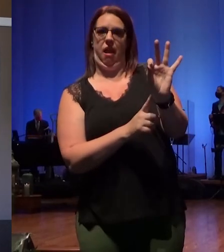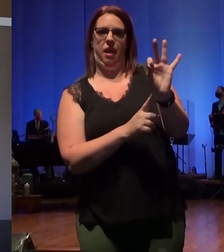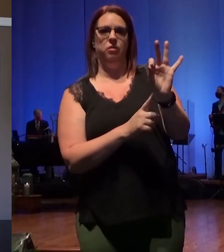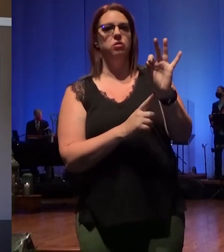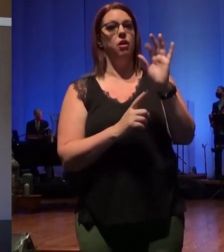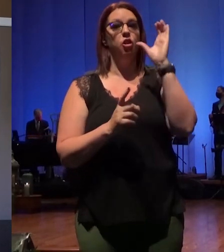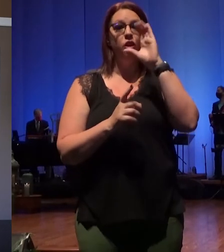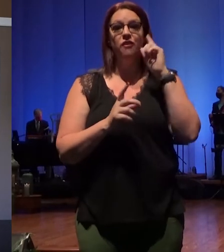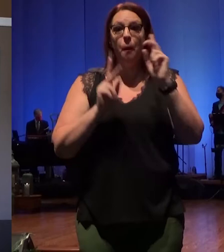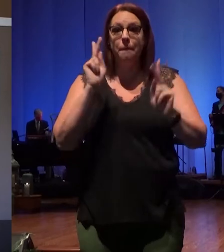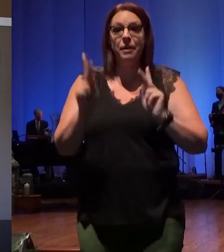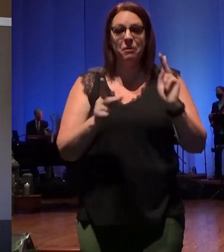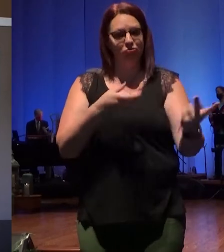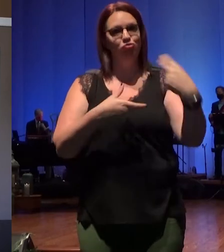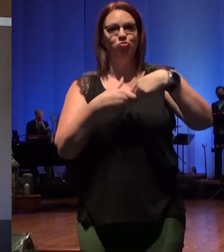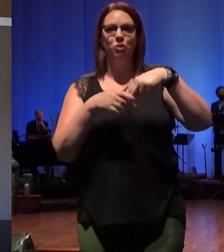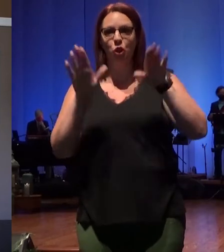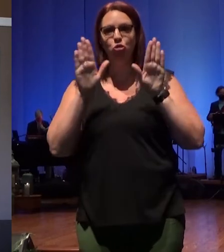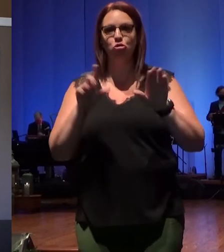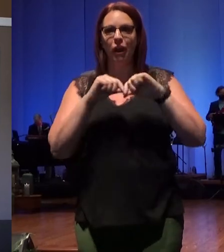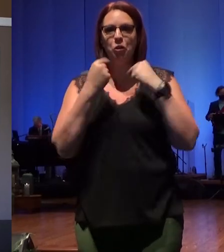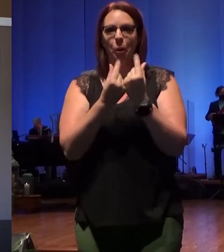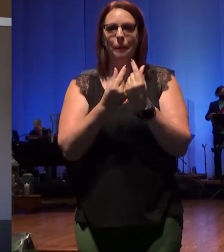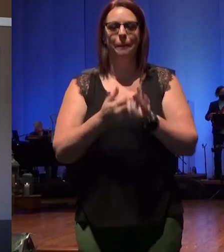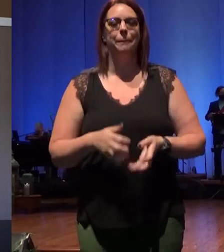can be a part of this great group.